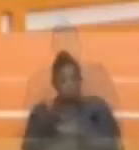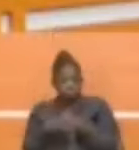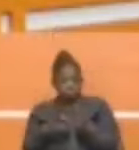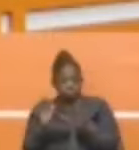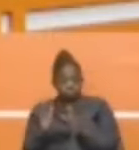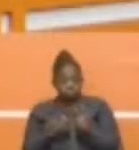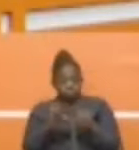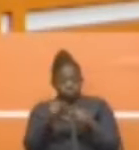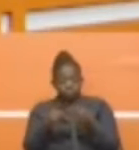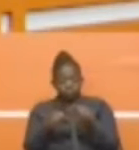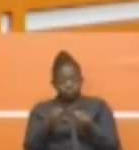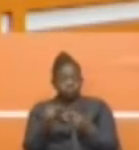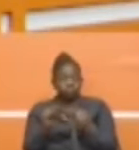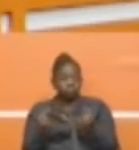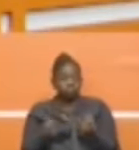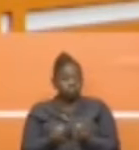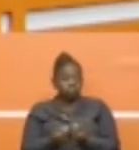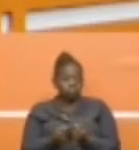again.